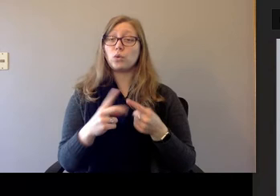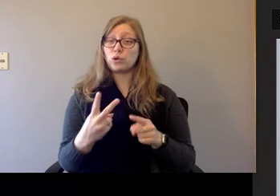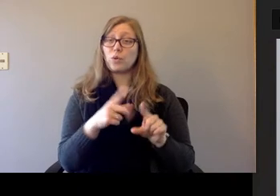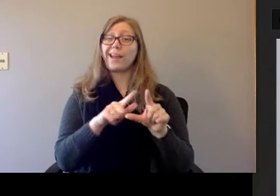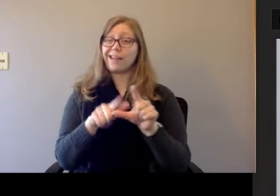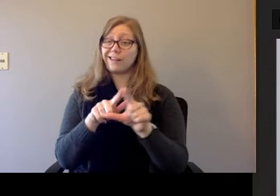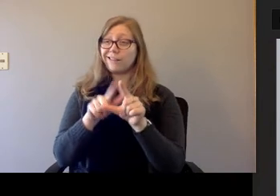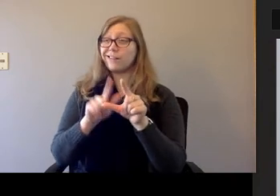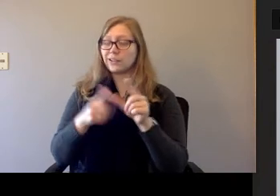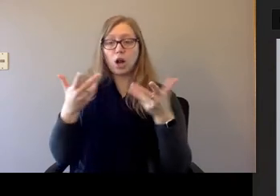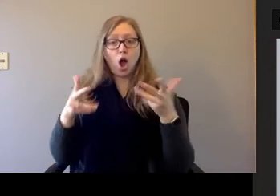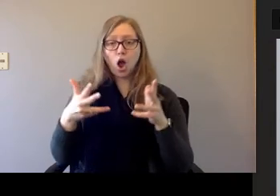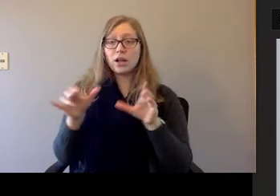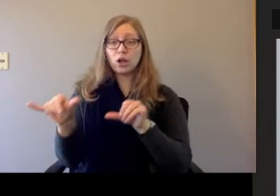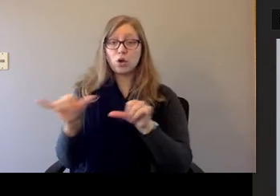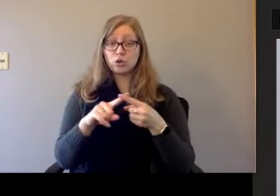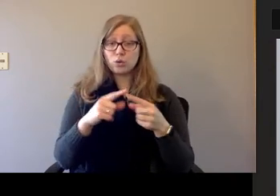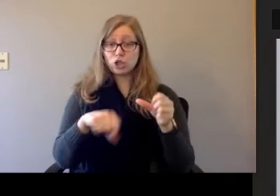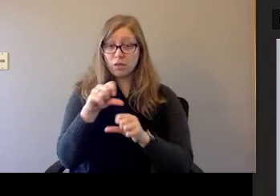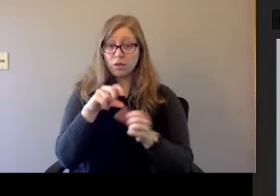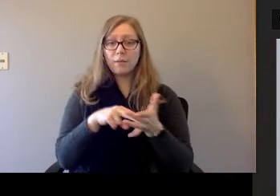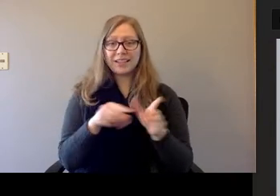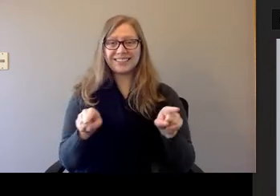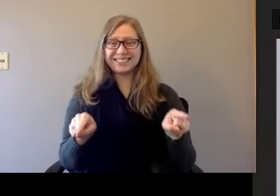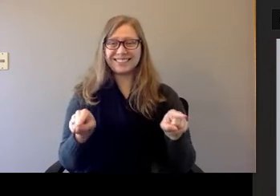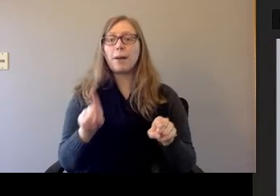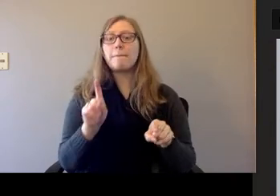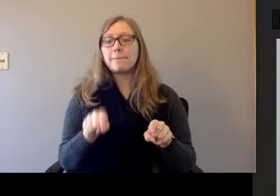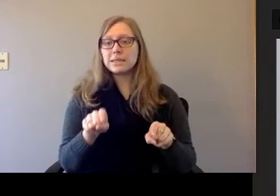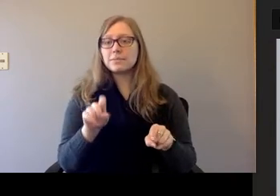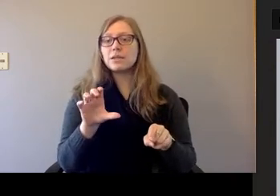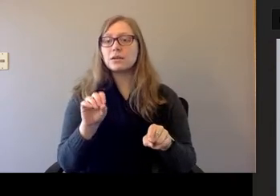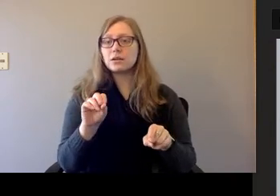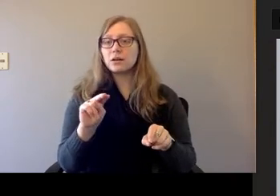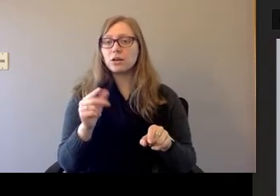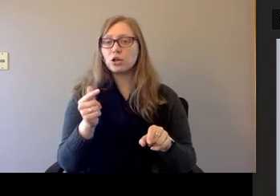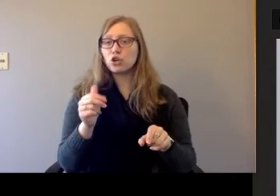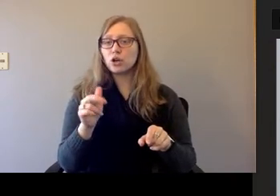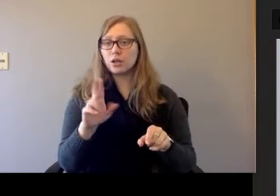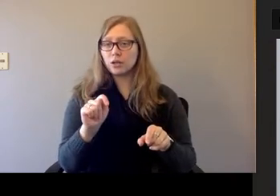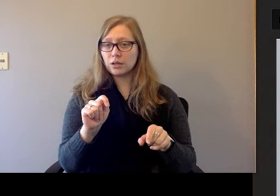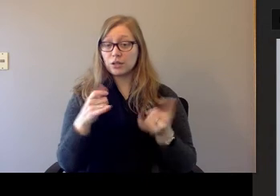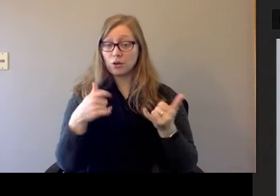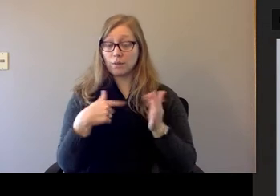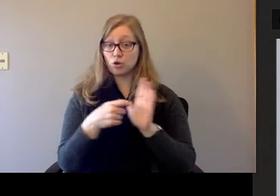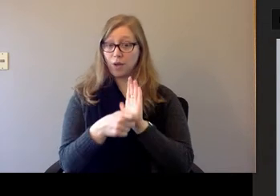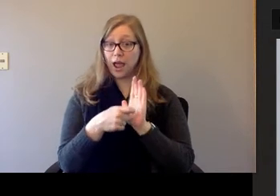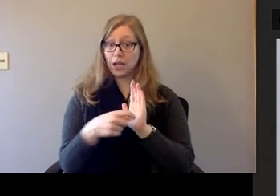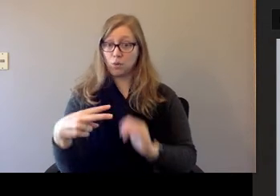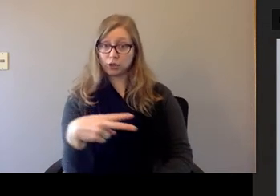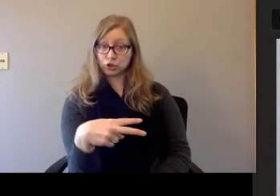each other. And so we're going to write this out. We're going to say, I'm